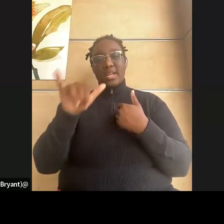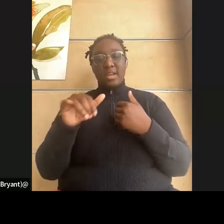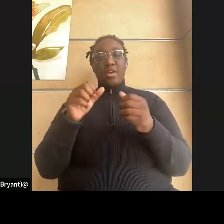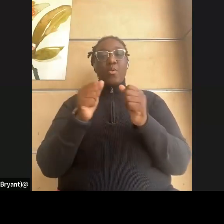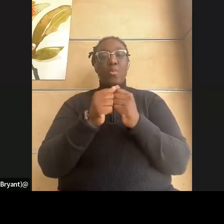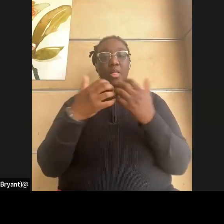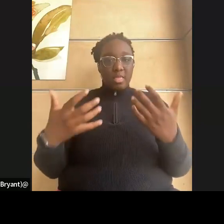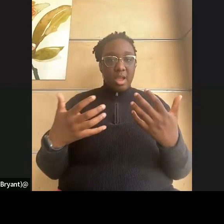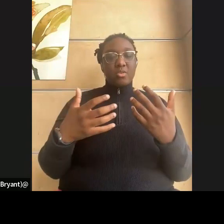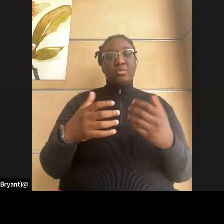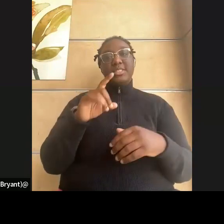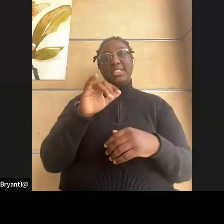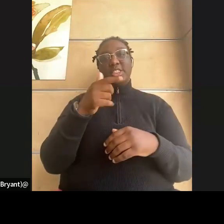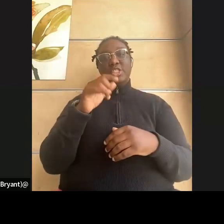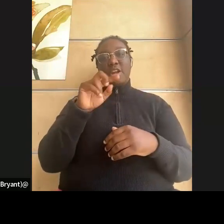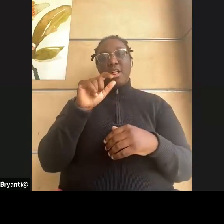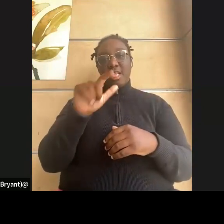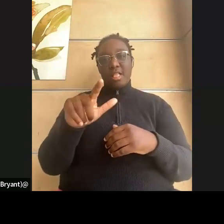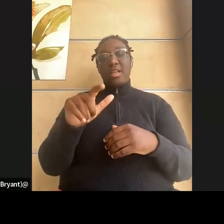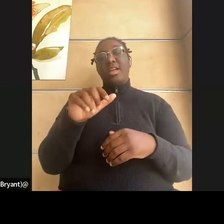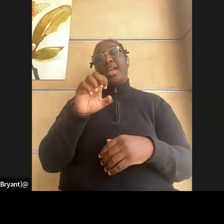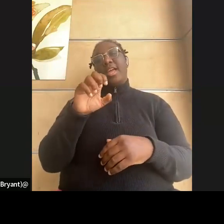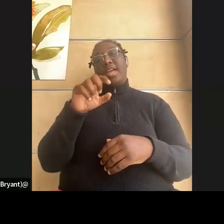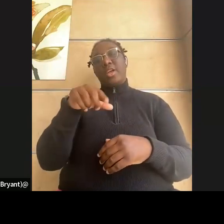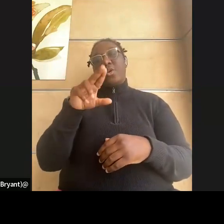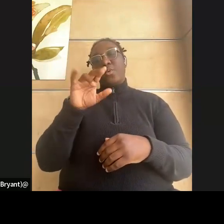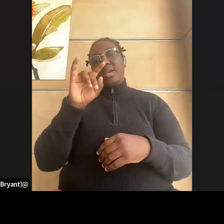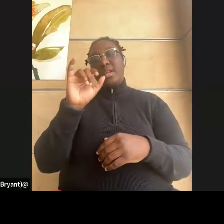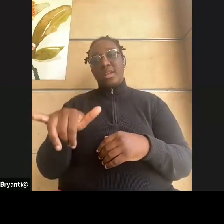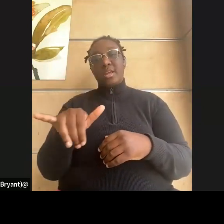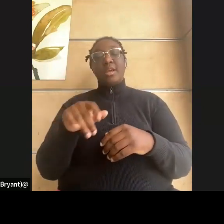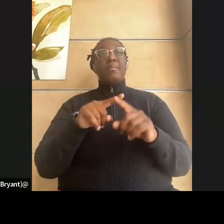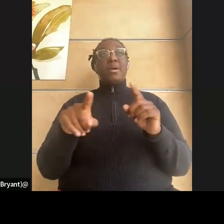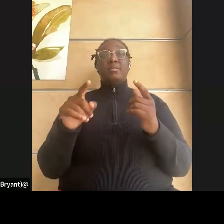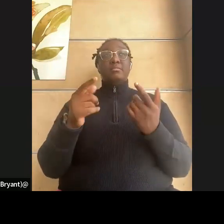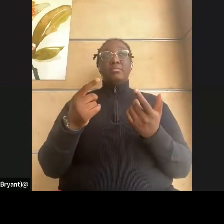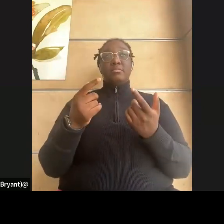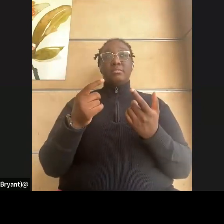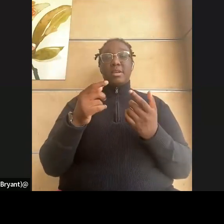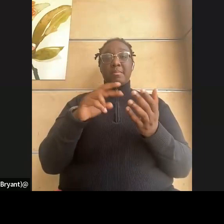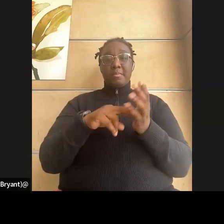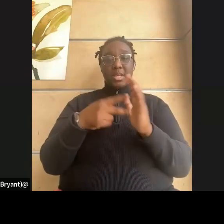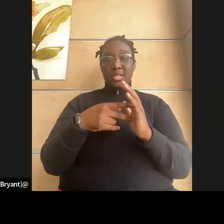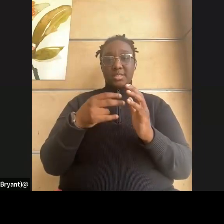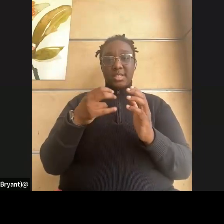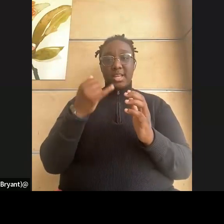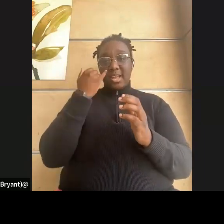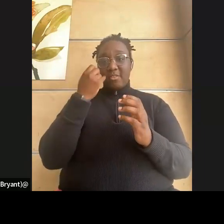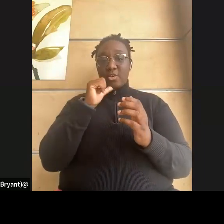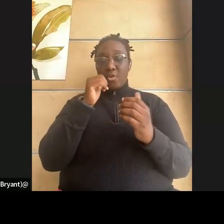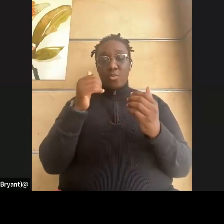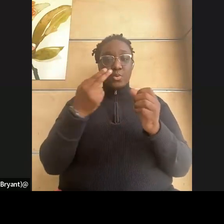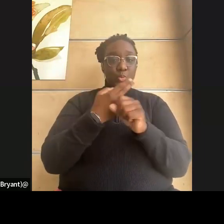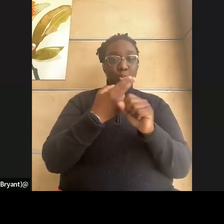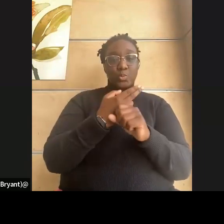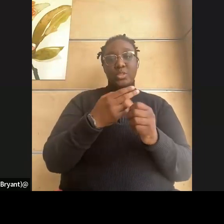on digital services and information to sign up for not only insurance, but even to refill our medication, right?